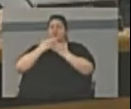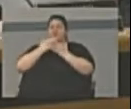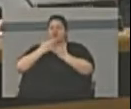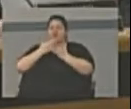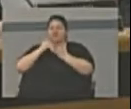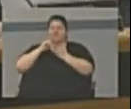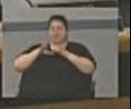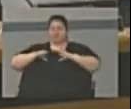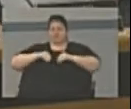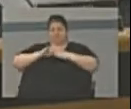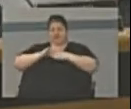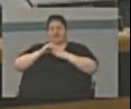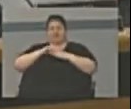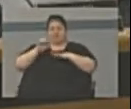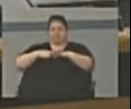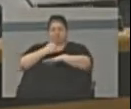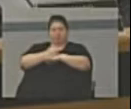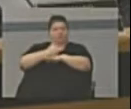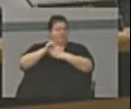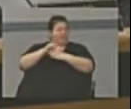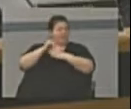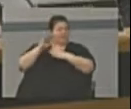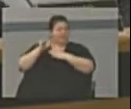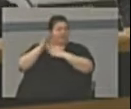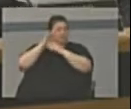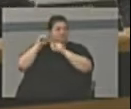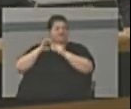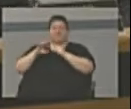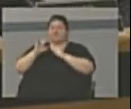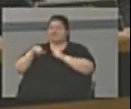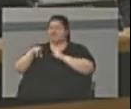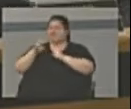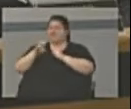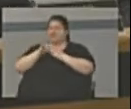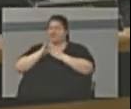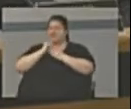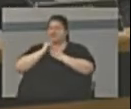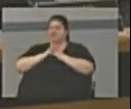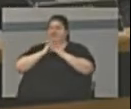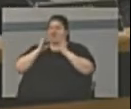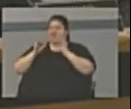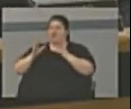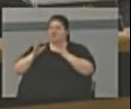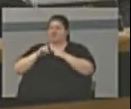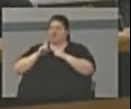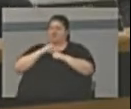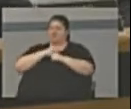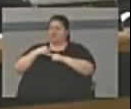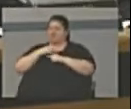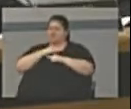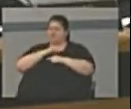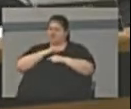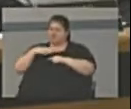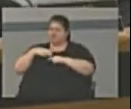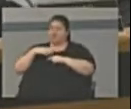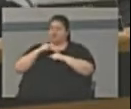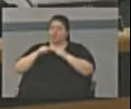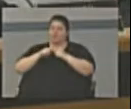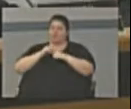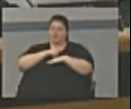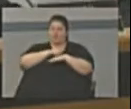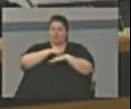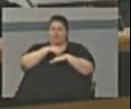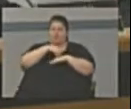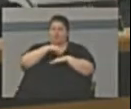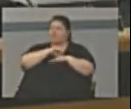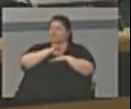that and being appointed to that as well by the president of the league. I think that says a lot for members of the council when they're appointed to those type